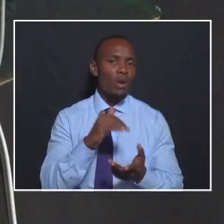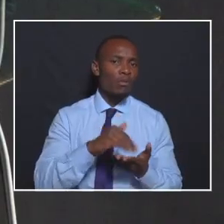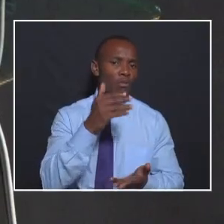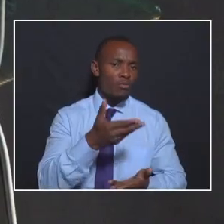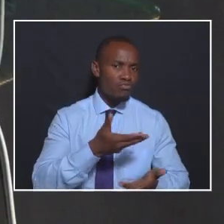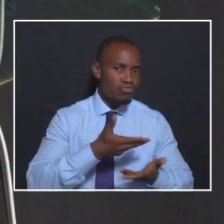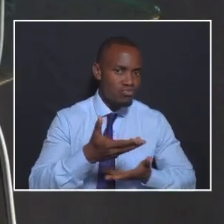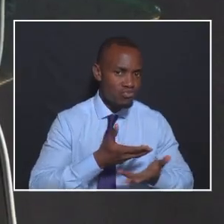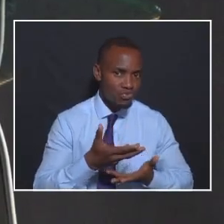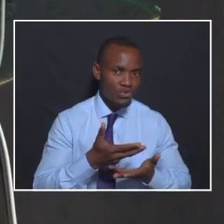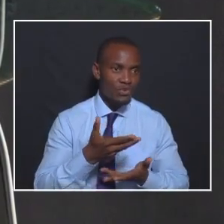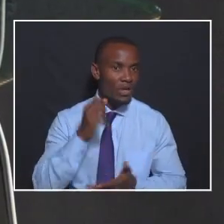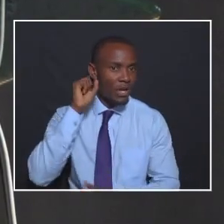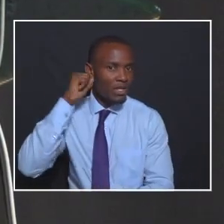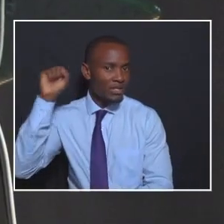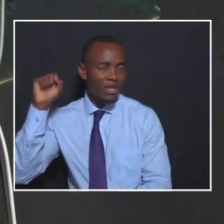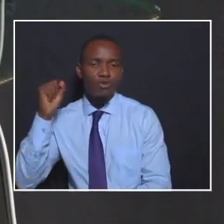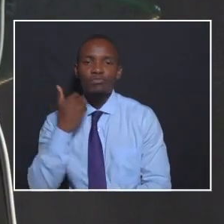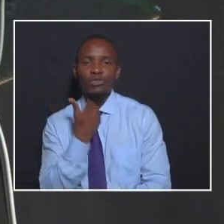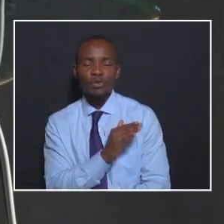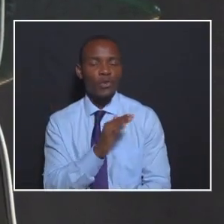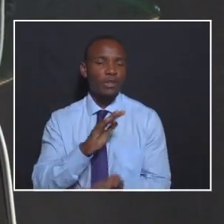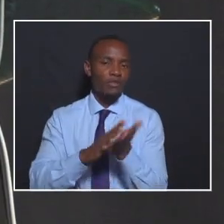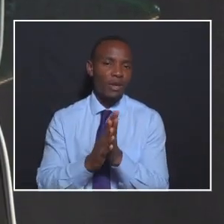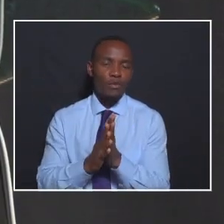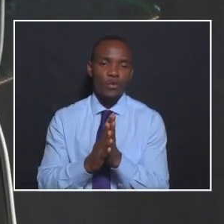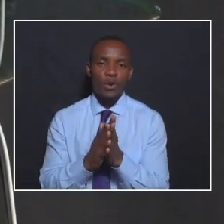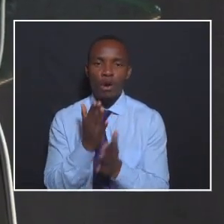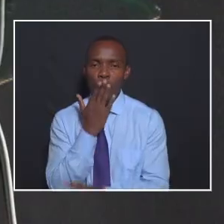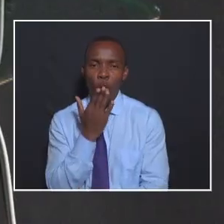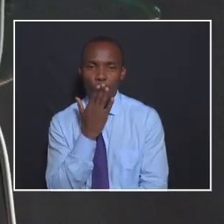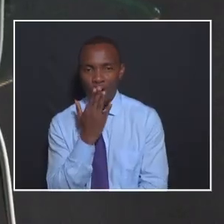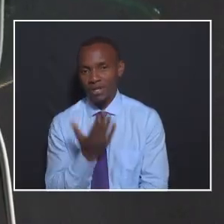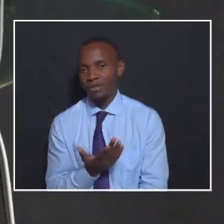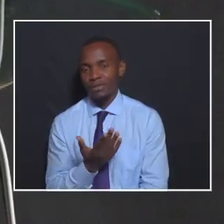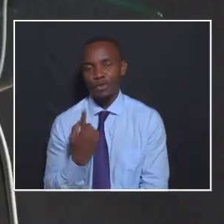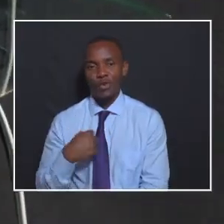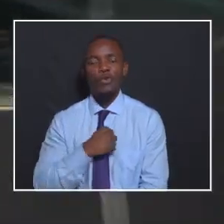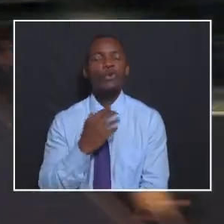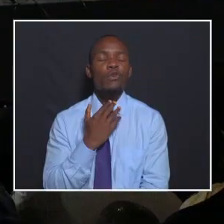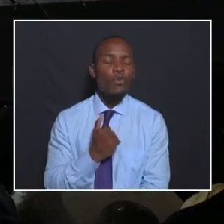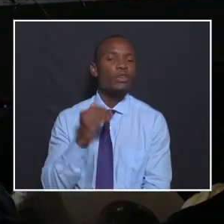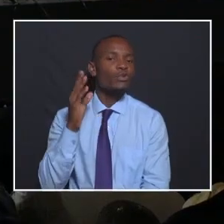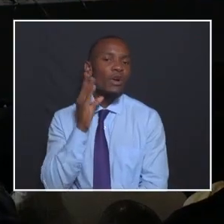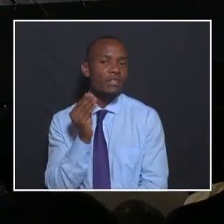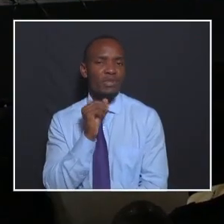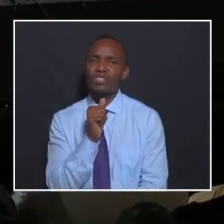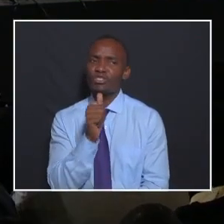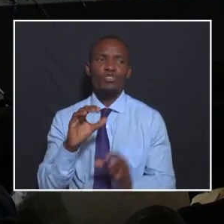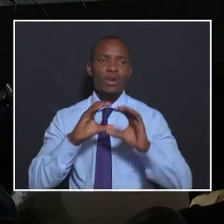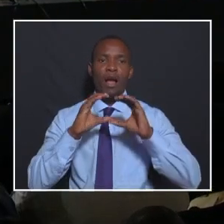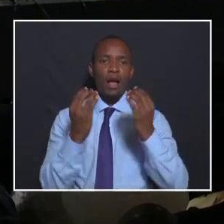be boring. You're not in here for a class. We're here to experience. I had previously asked